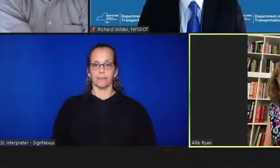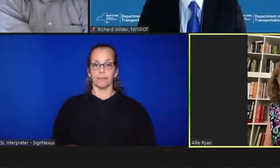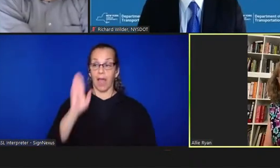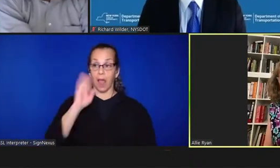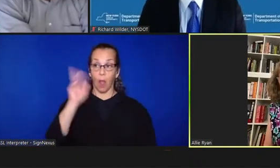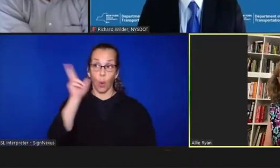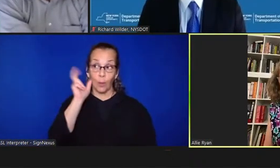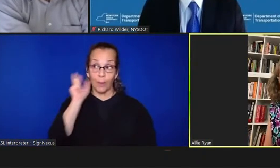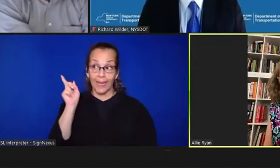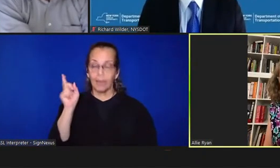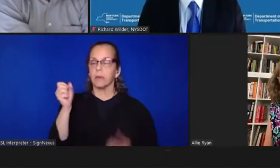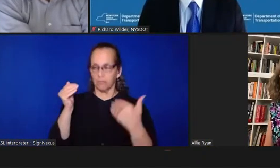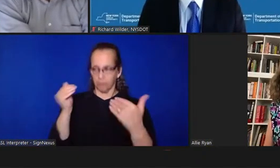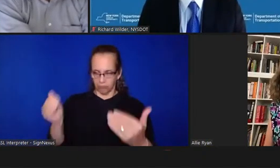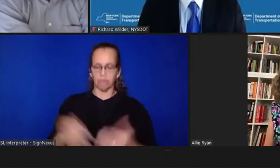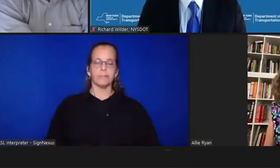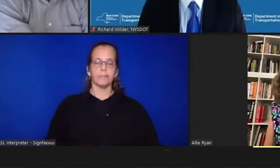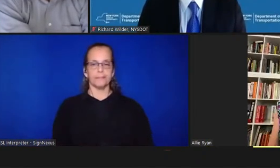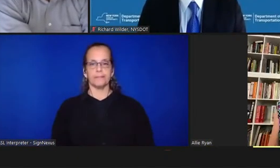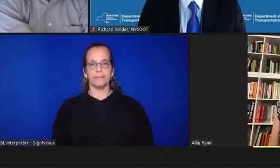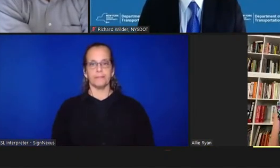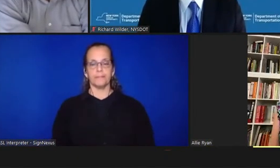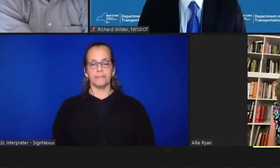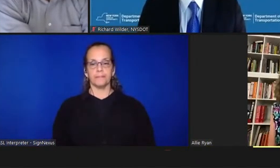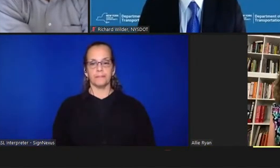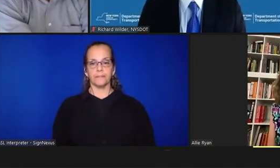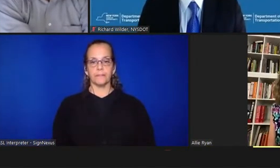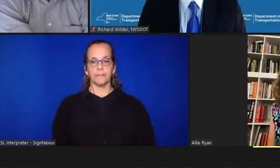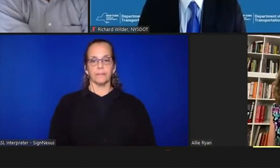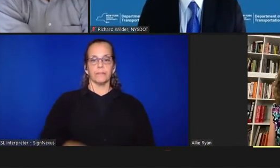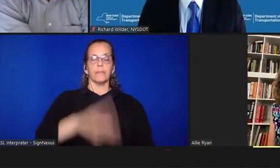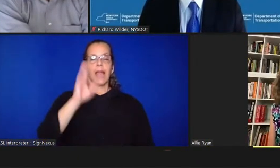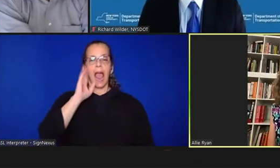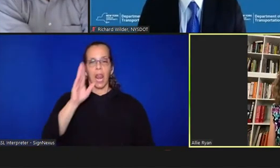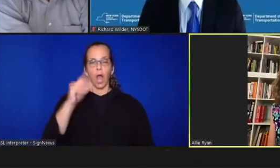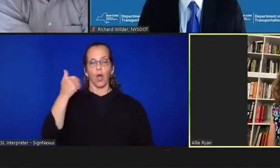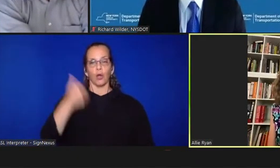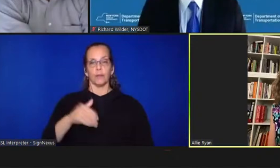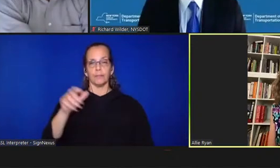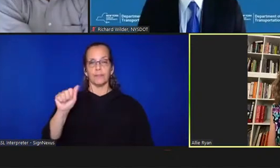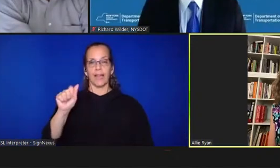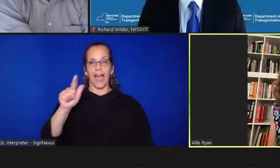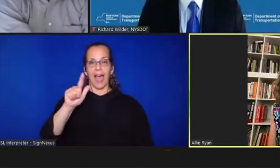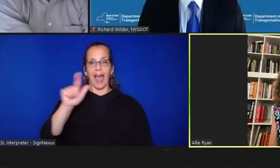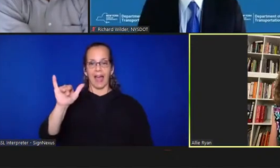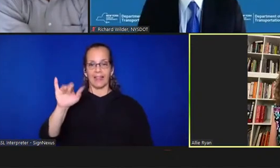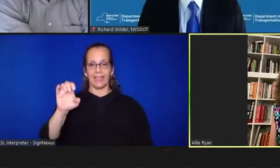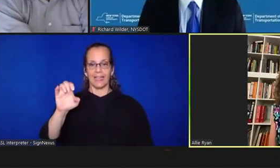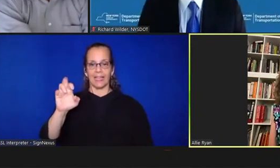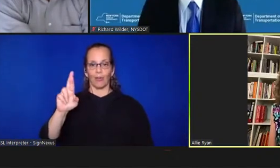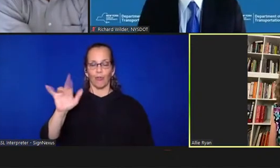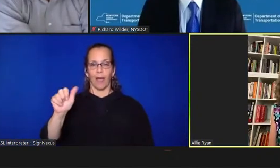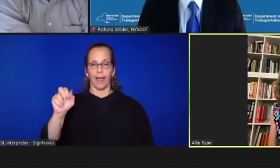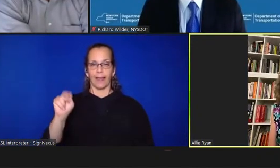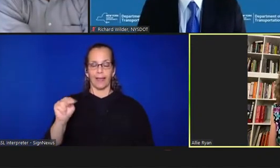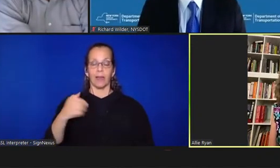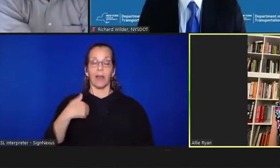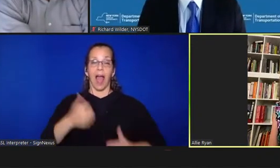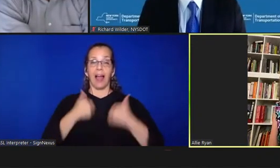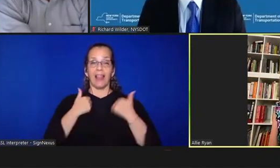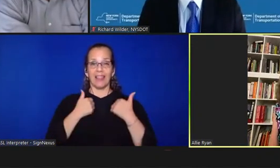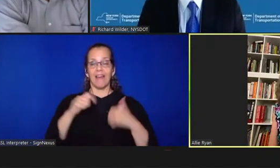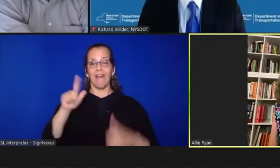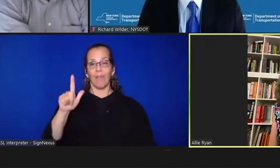yes we can okay hello my name is Ali Ryan and my family lives in the Lower East Side